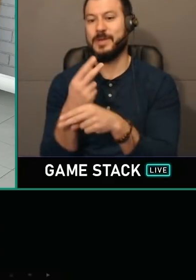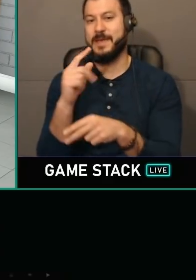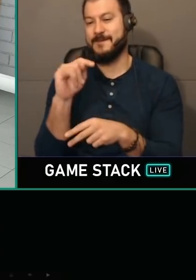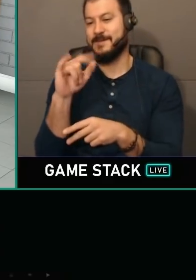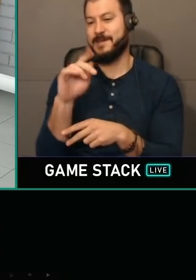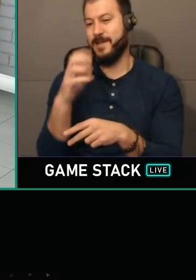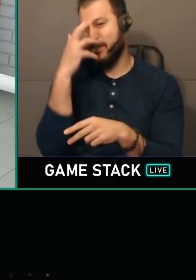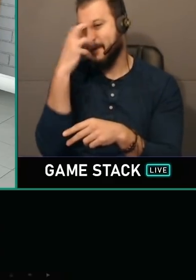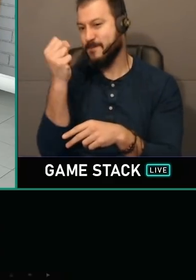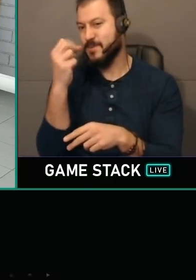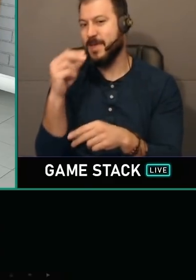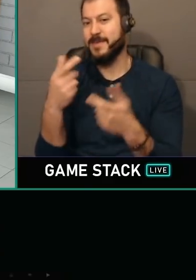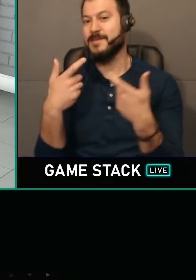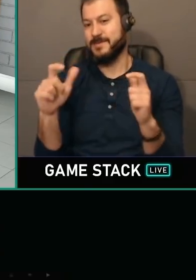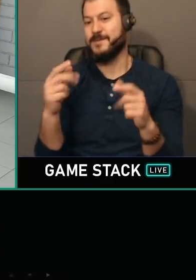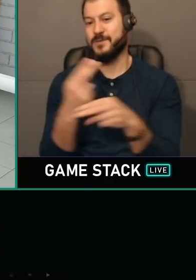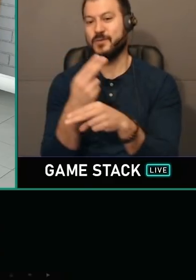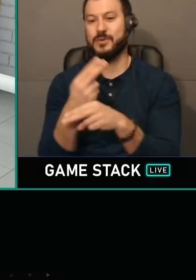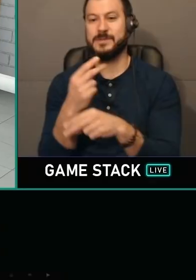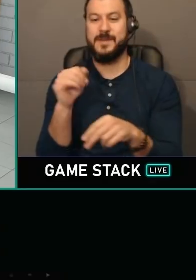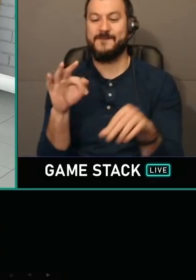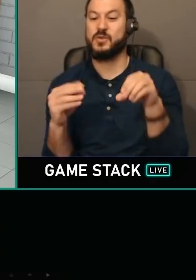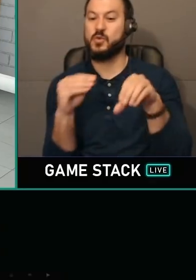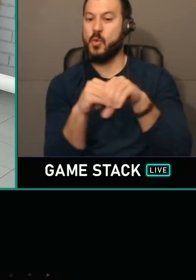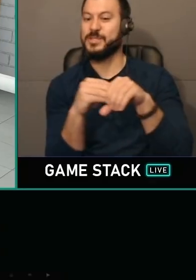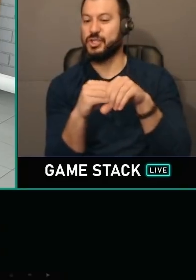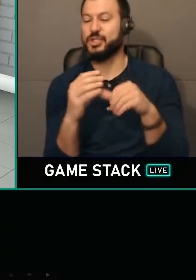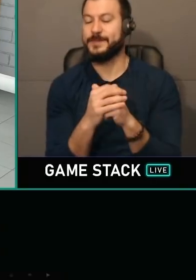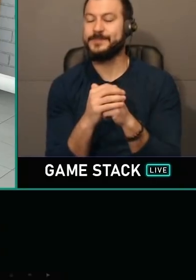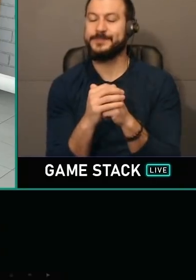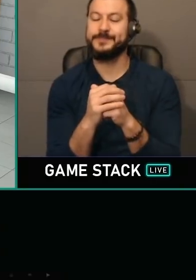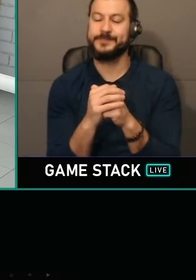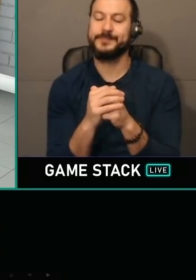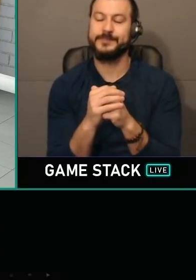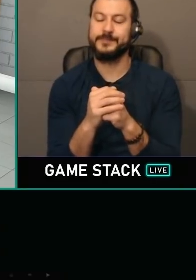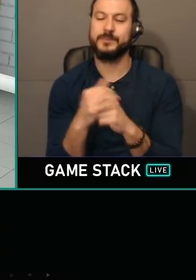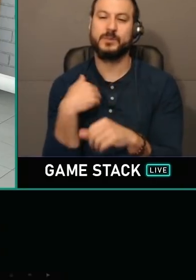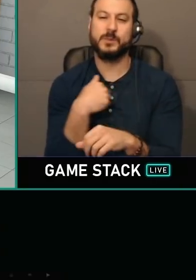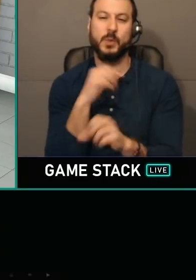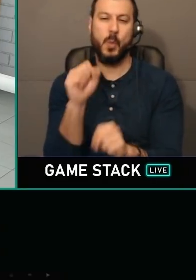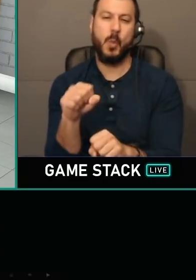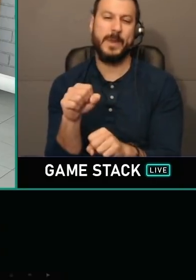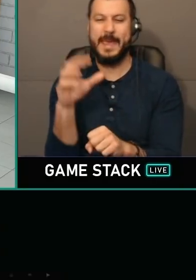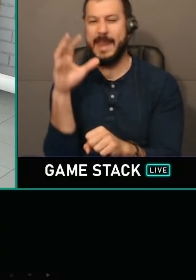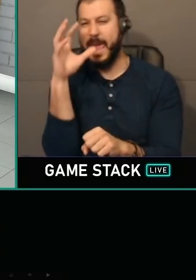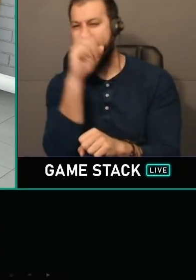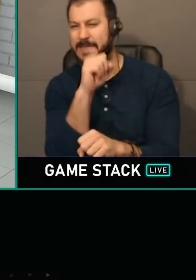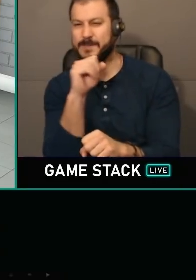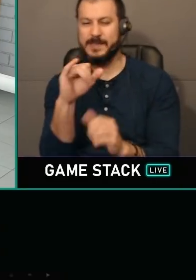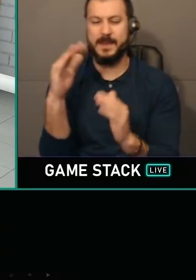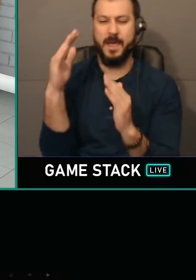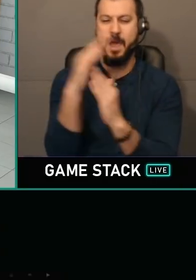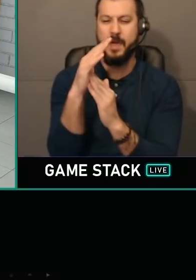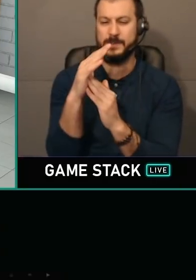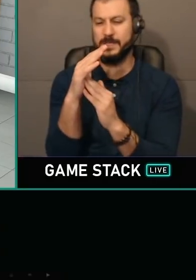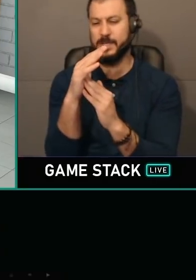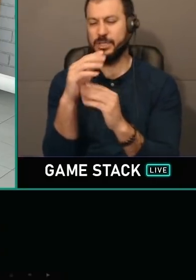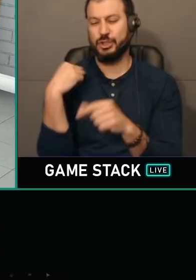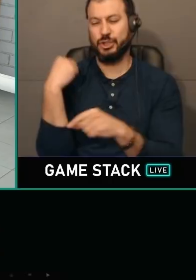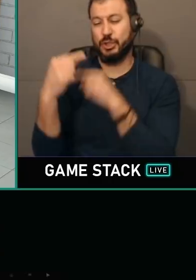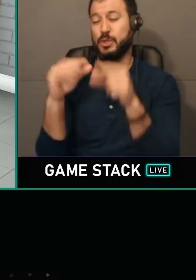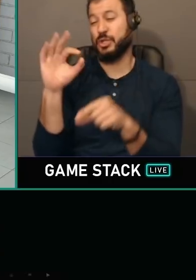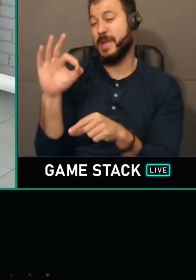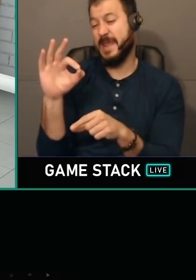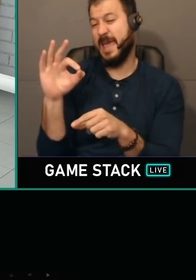and the largest single user of storage. We can estimate what an optimized Generation 9 traditional